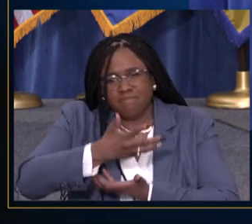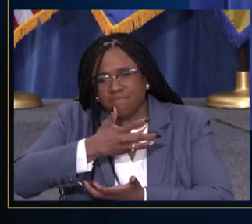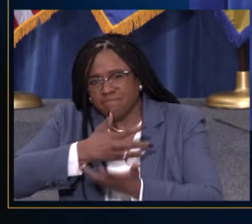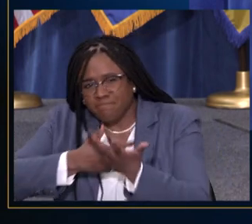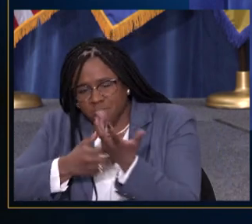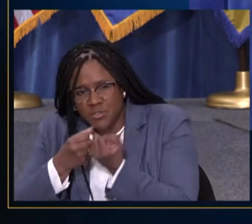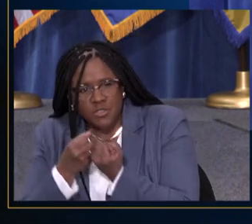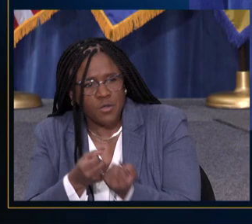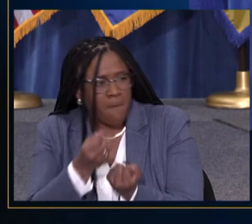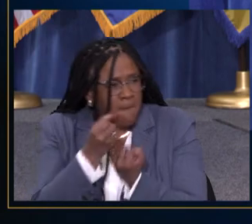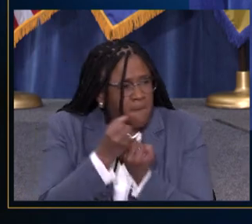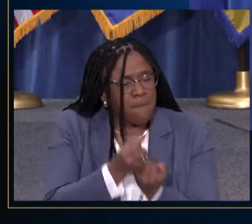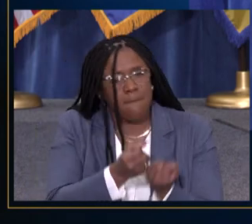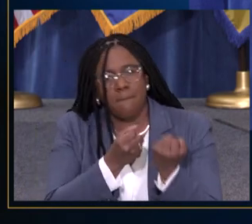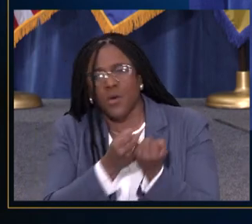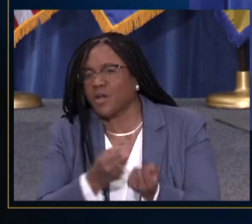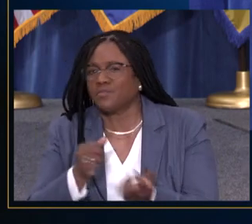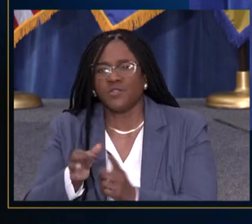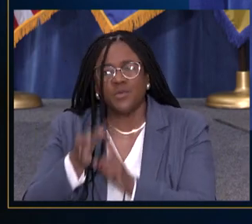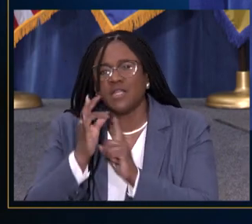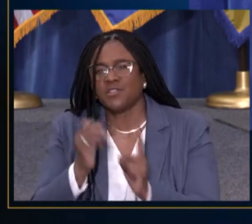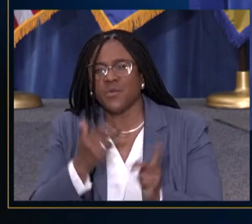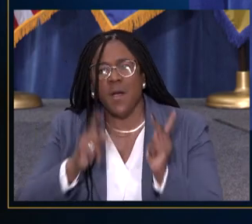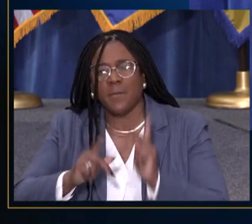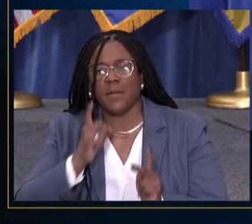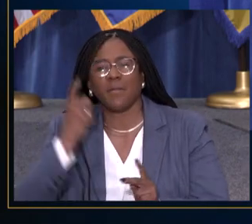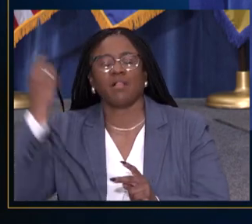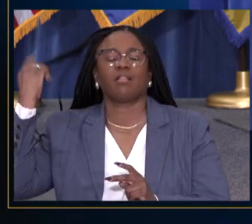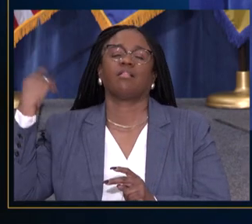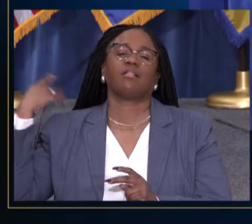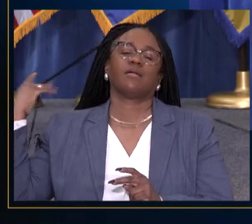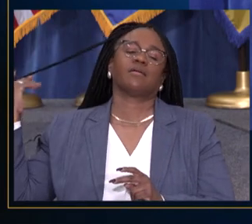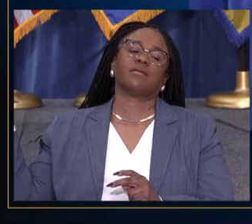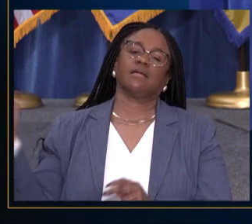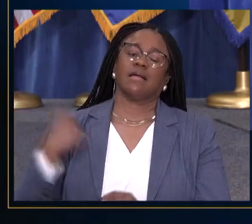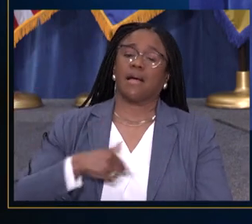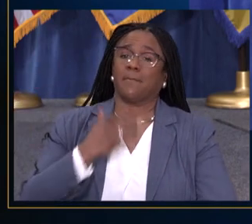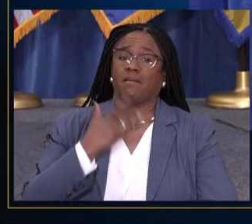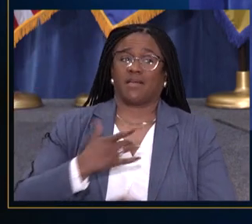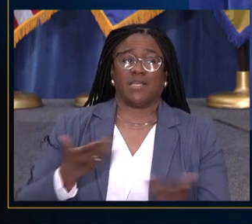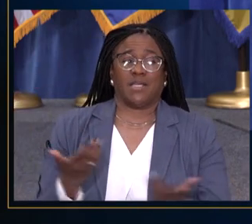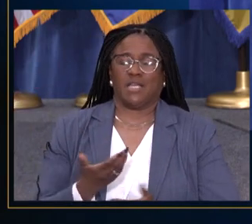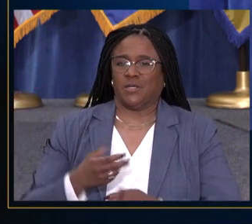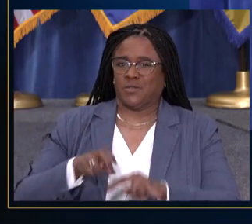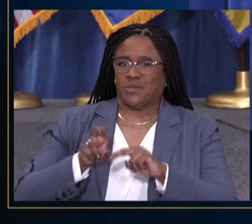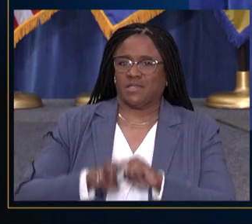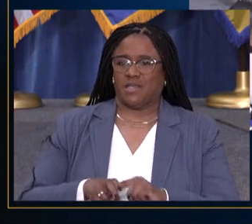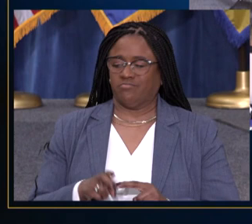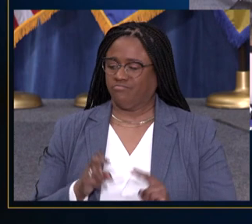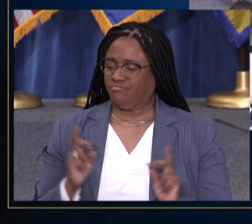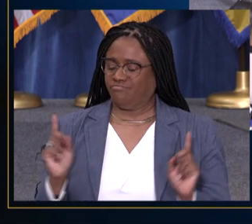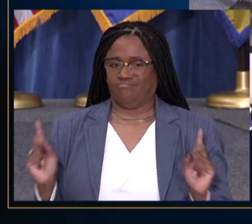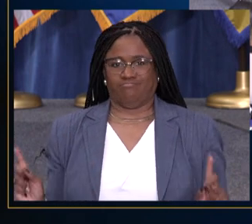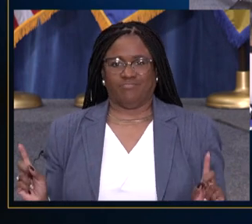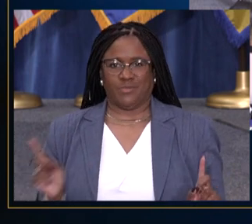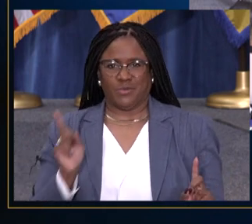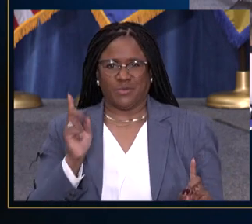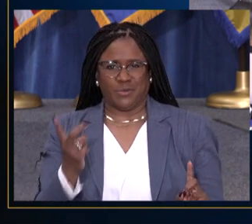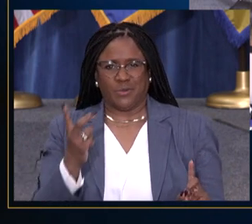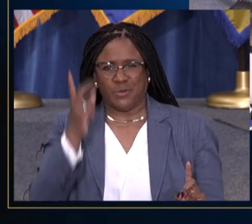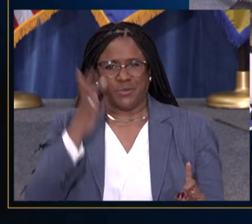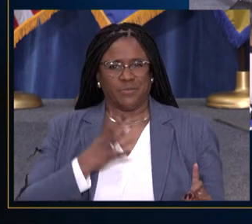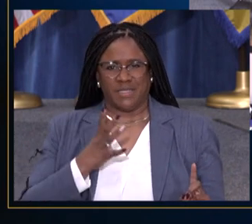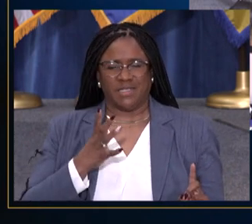support that is just unique. I am very privileged to sit sandwiched between these two great men who have been